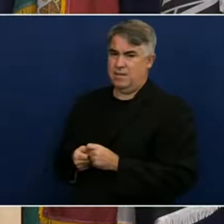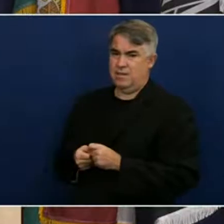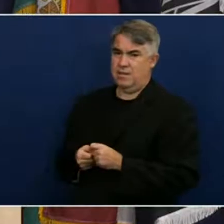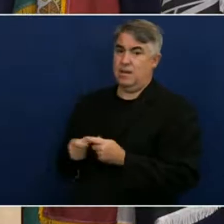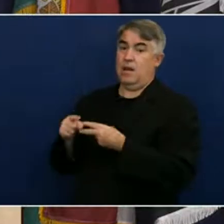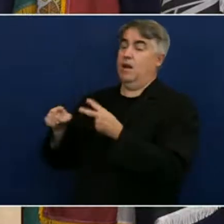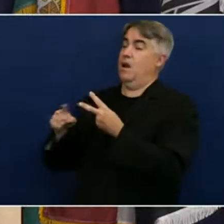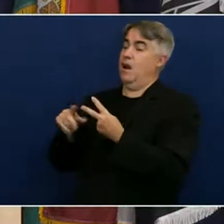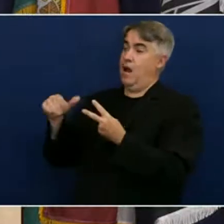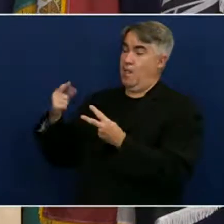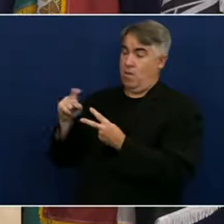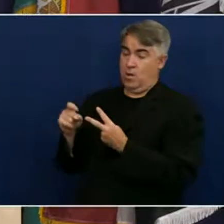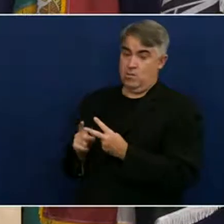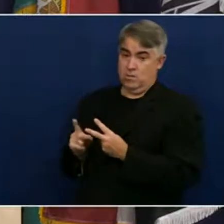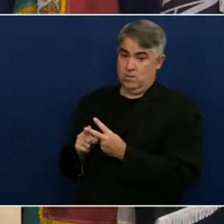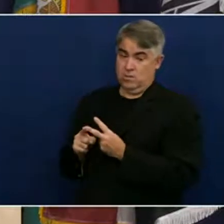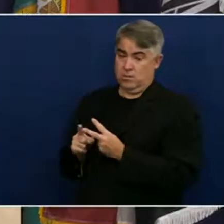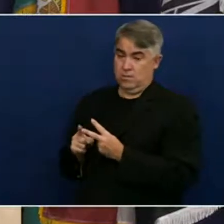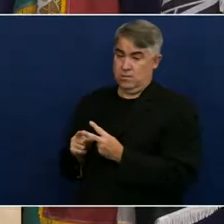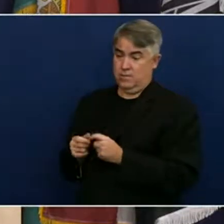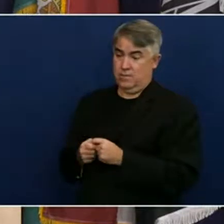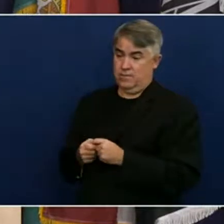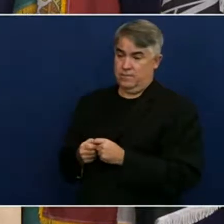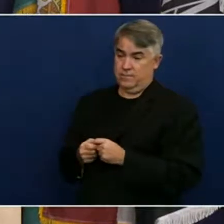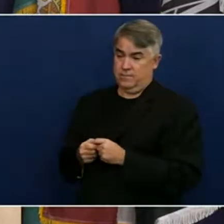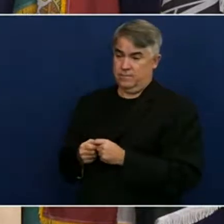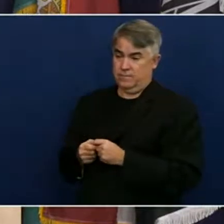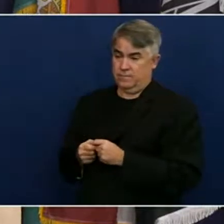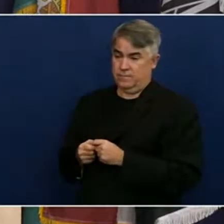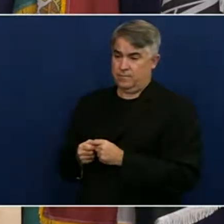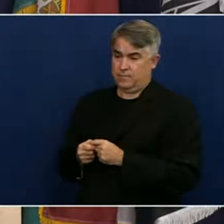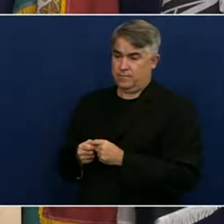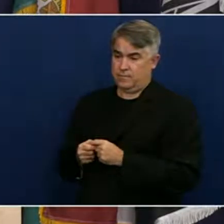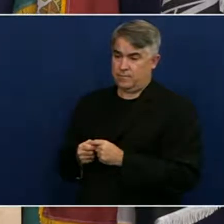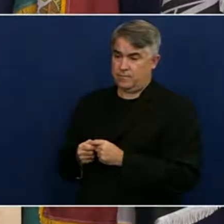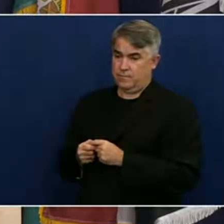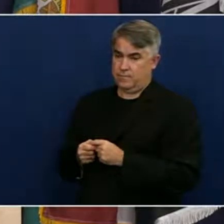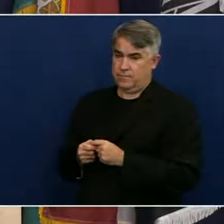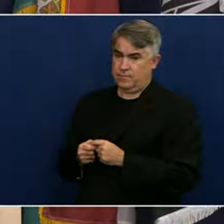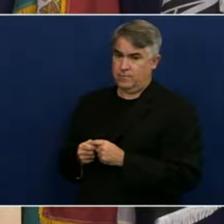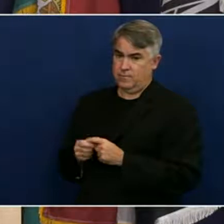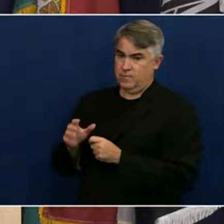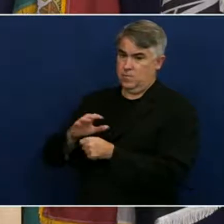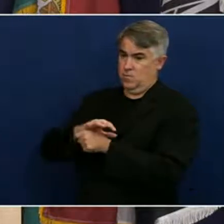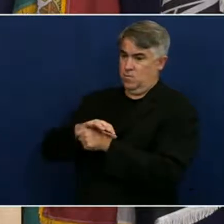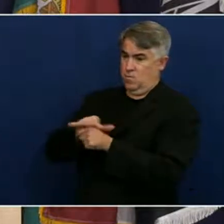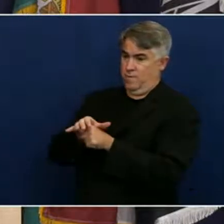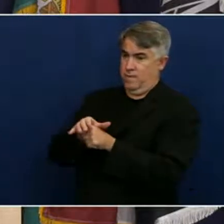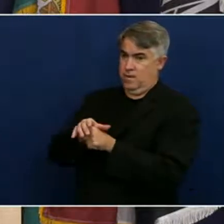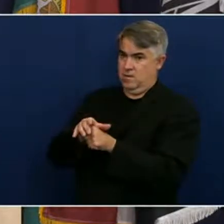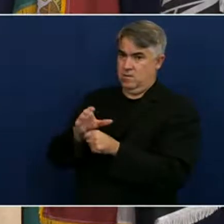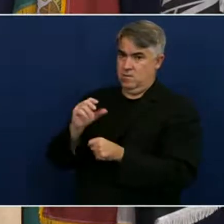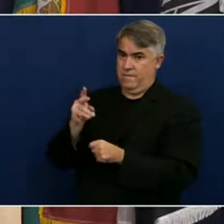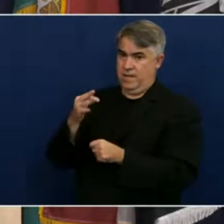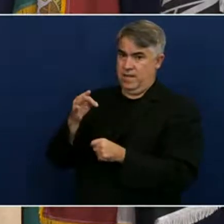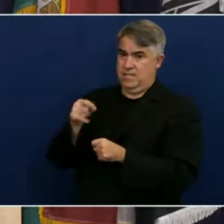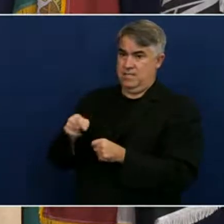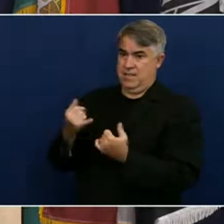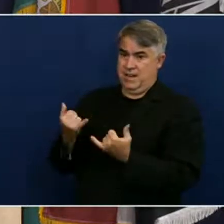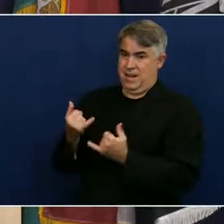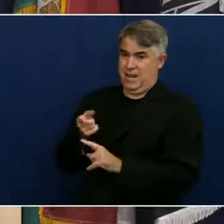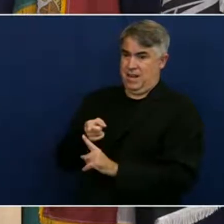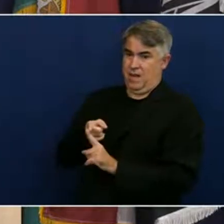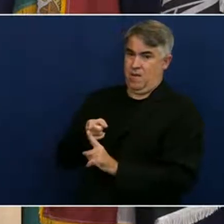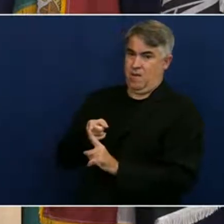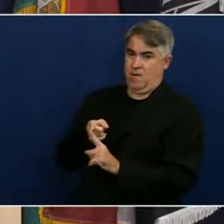Second question is, if we're seeing evidence that the virus is spreading more among populations